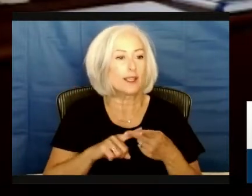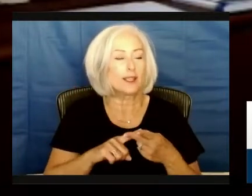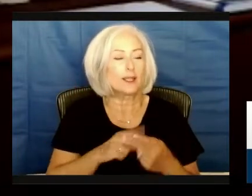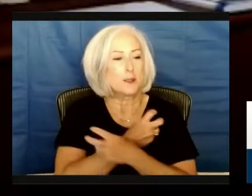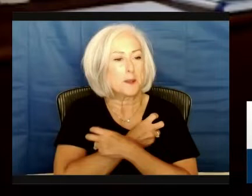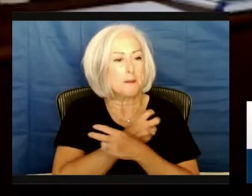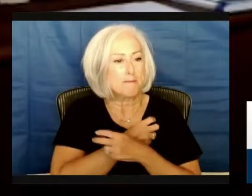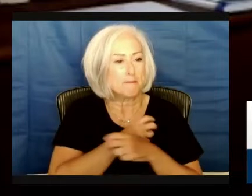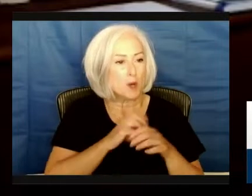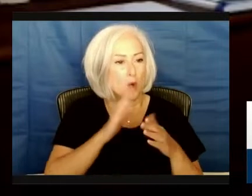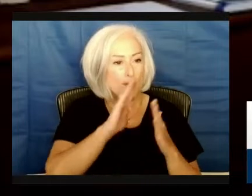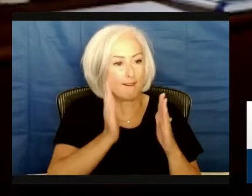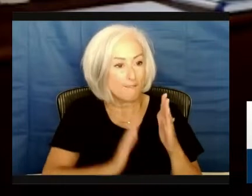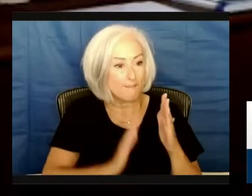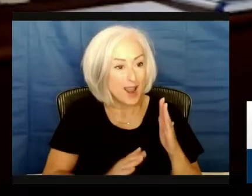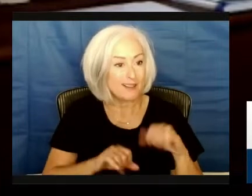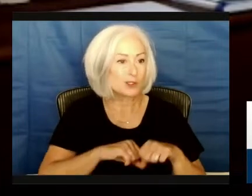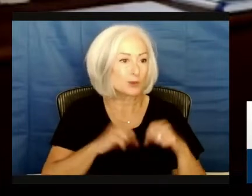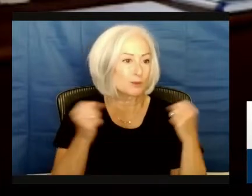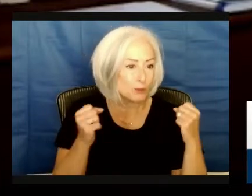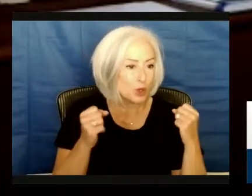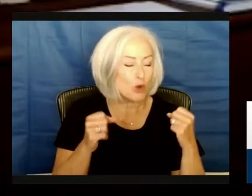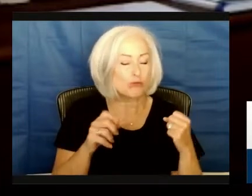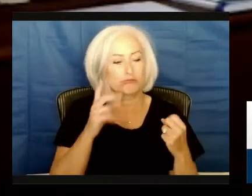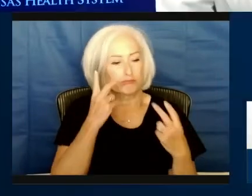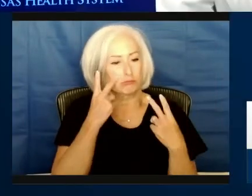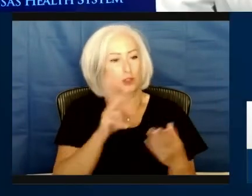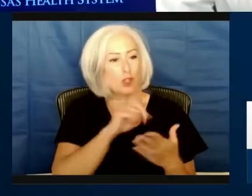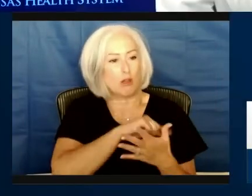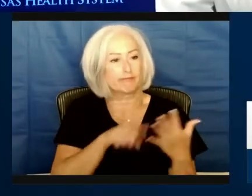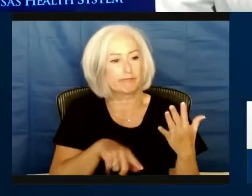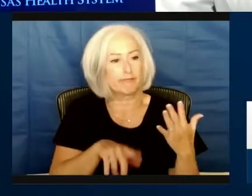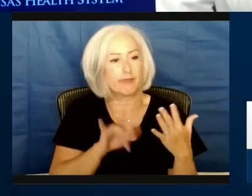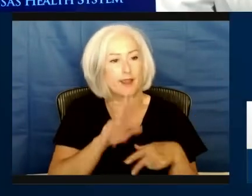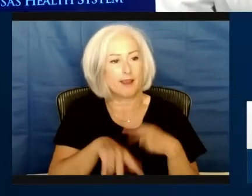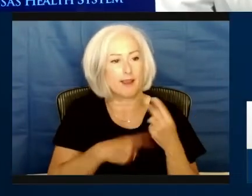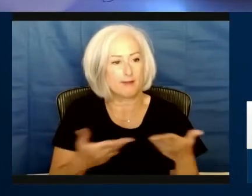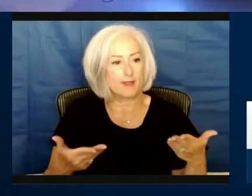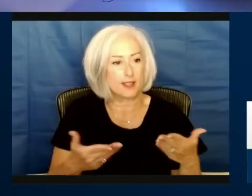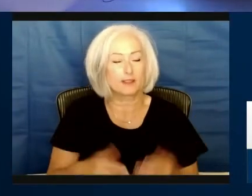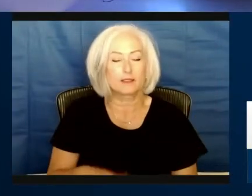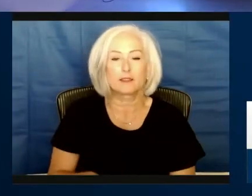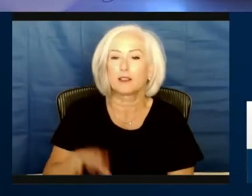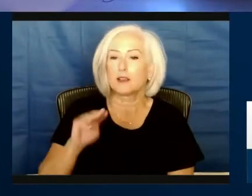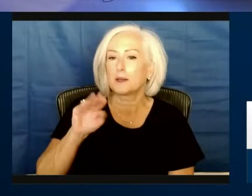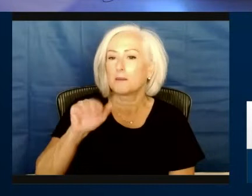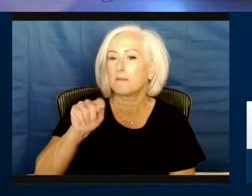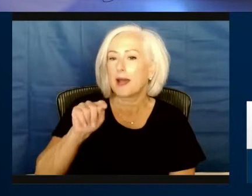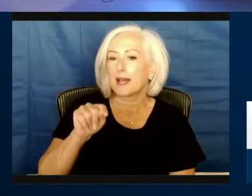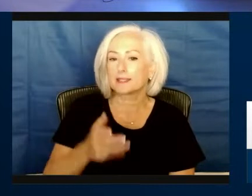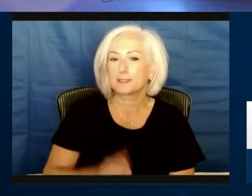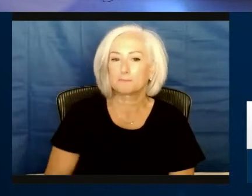the initial triage at the scene. Matt, thoughts?